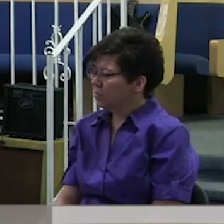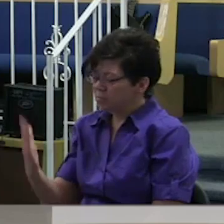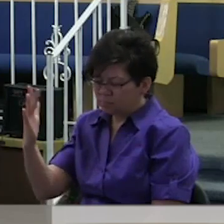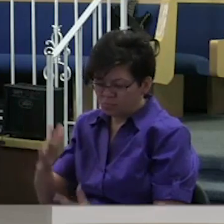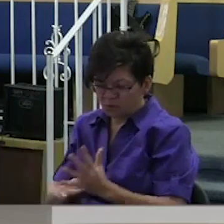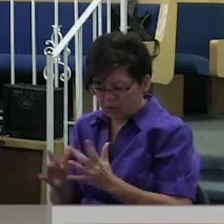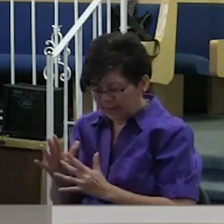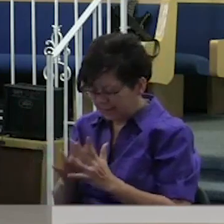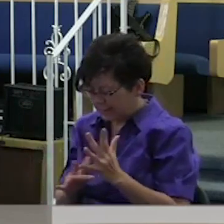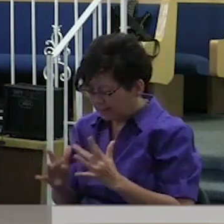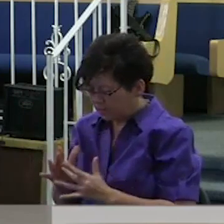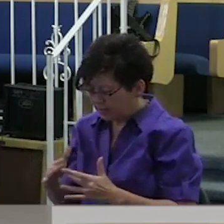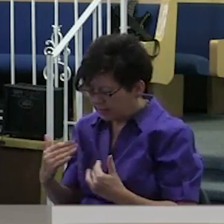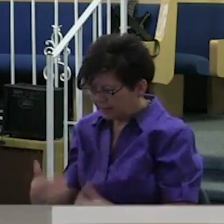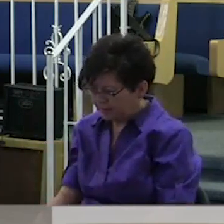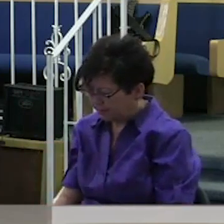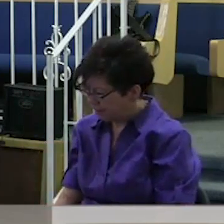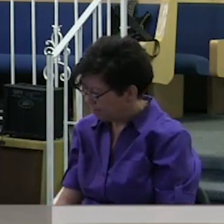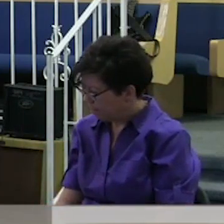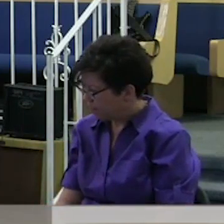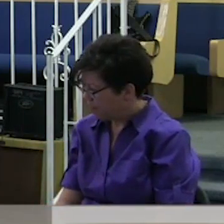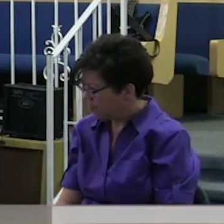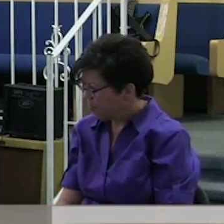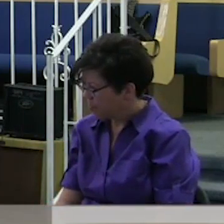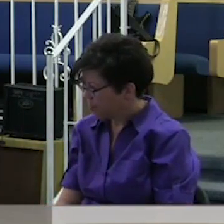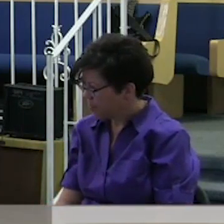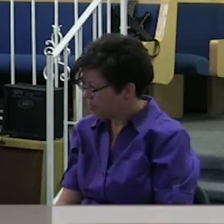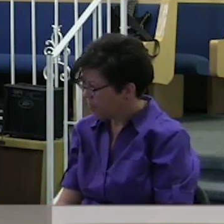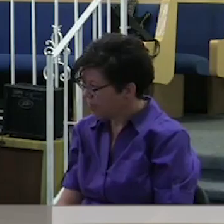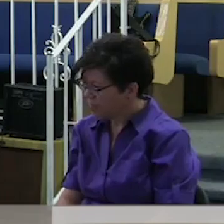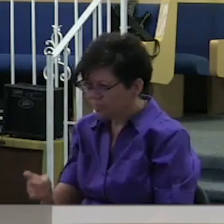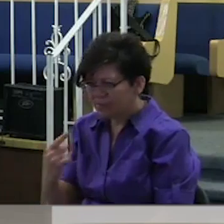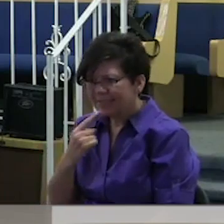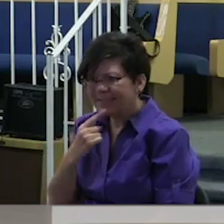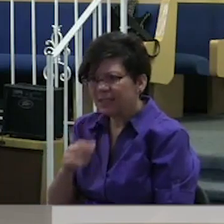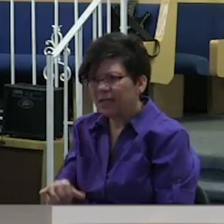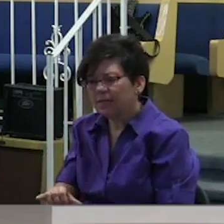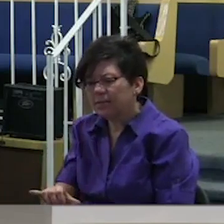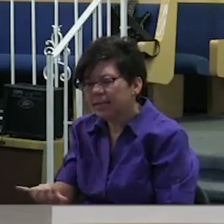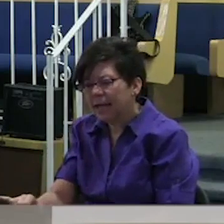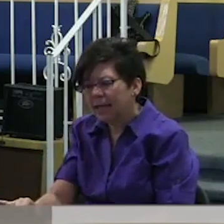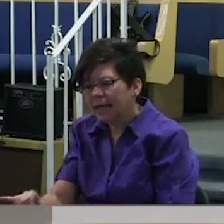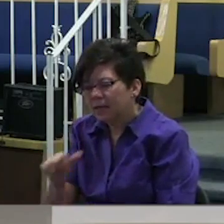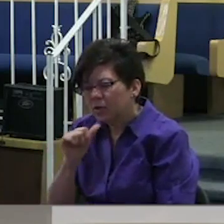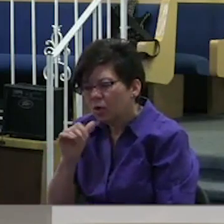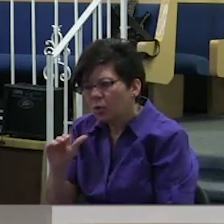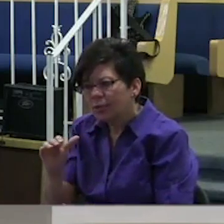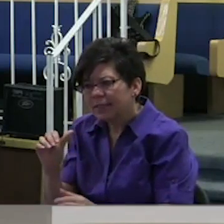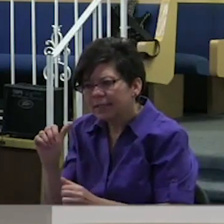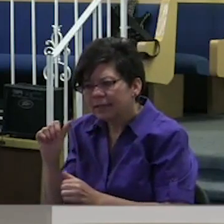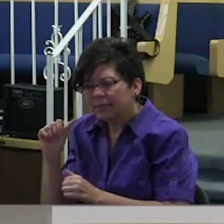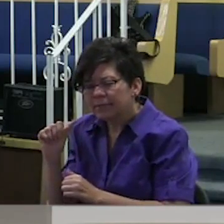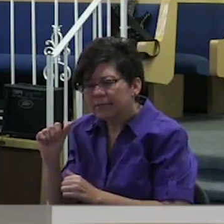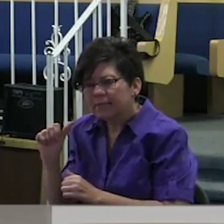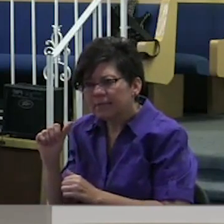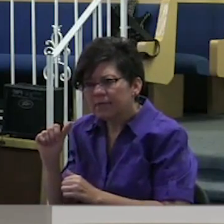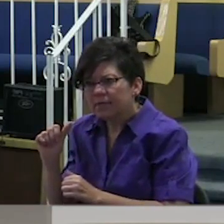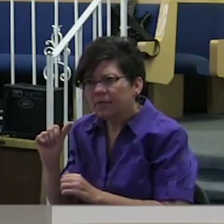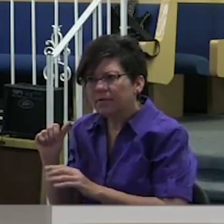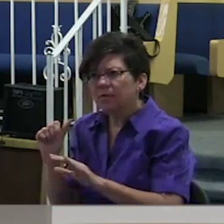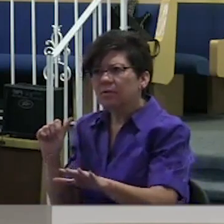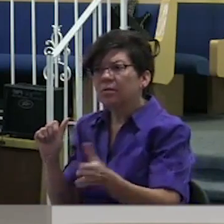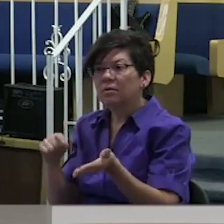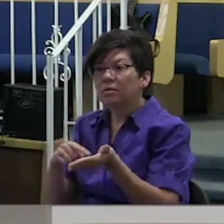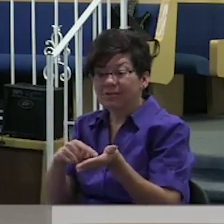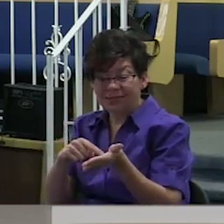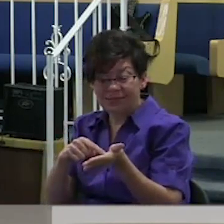Jesus, Jesus, Jesus. He said, stay right there. Do not leave. So Luke is